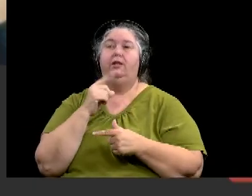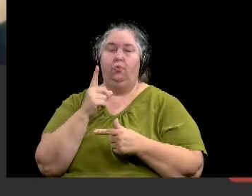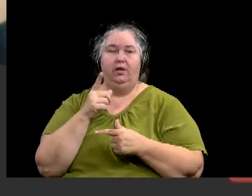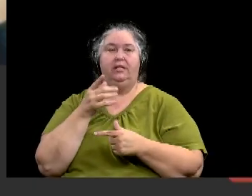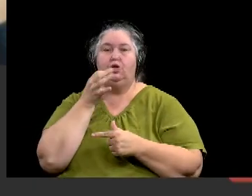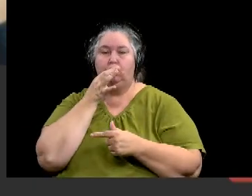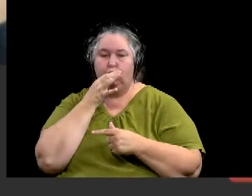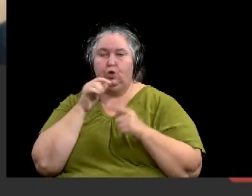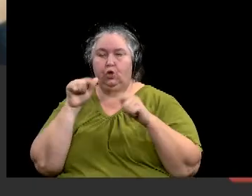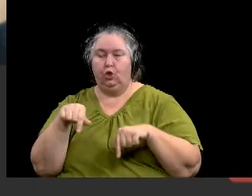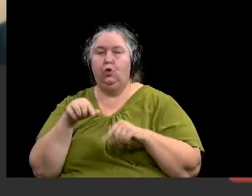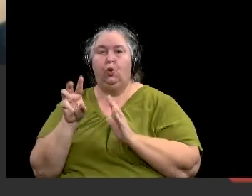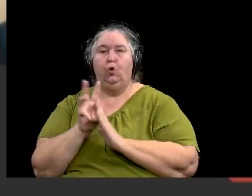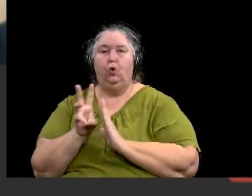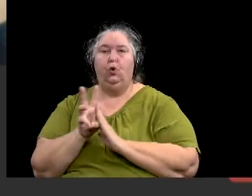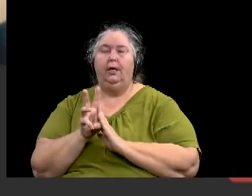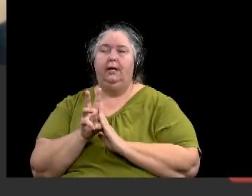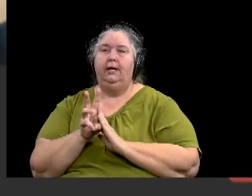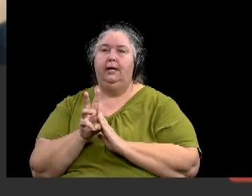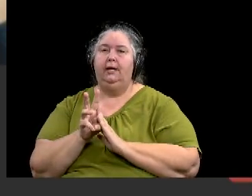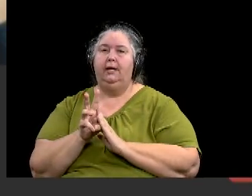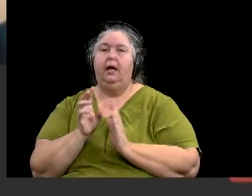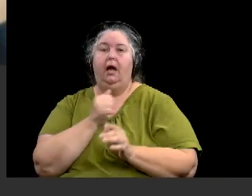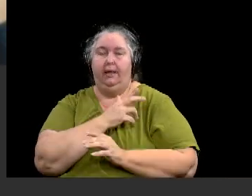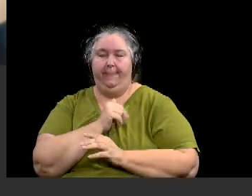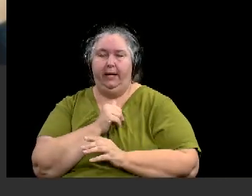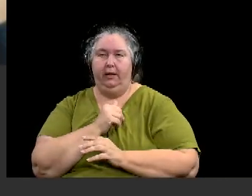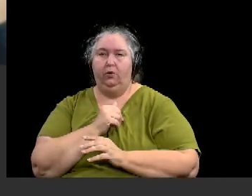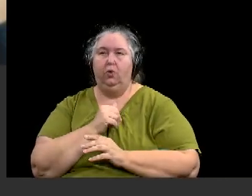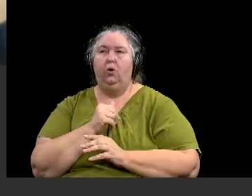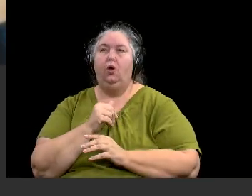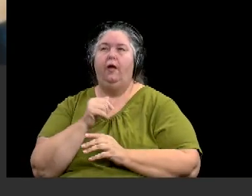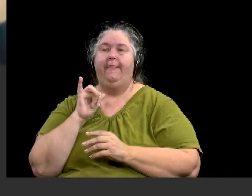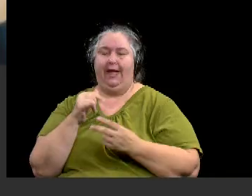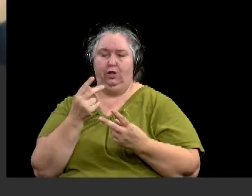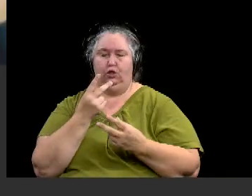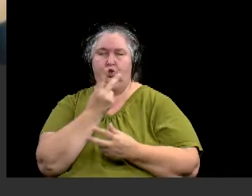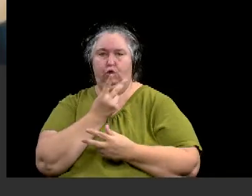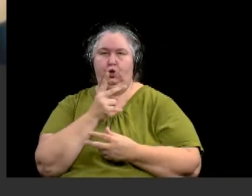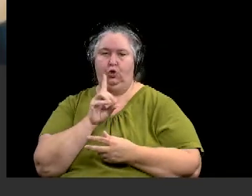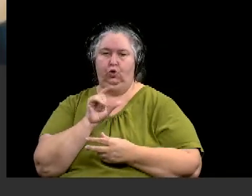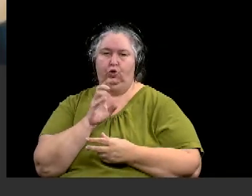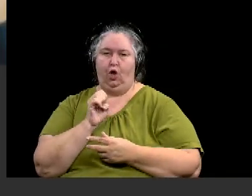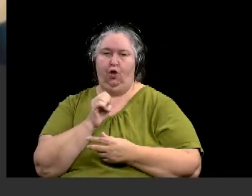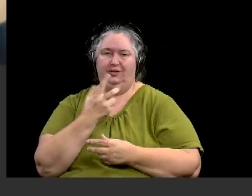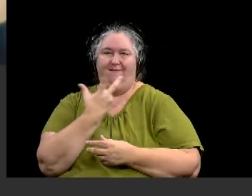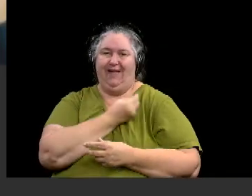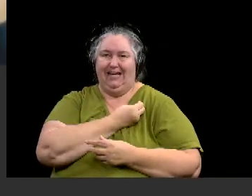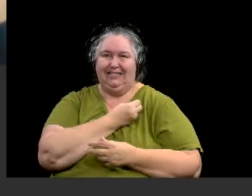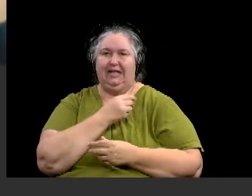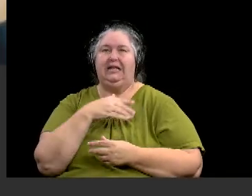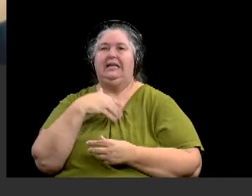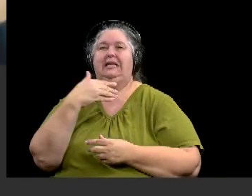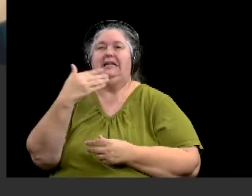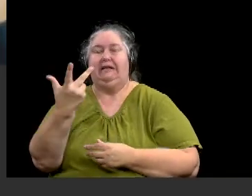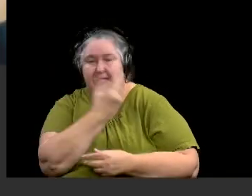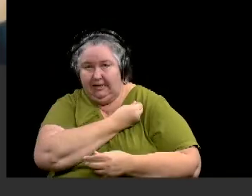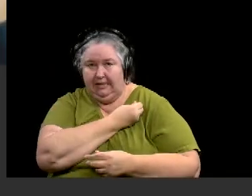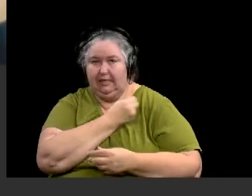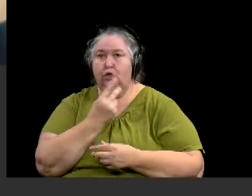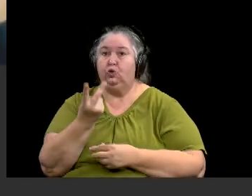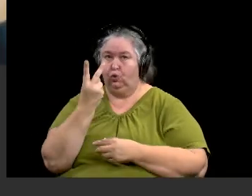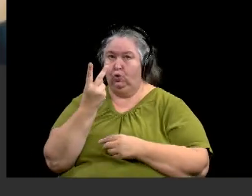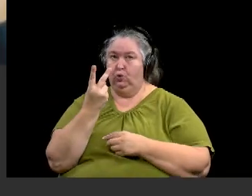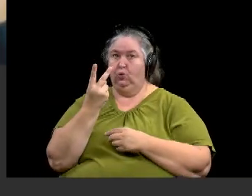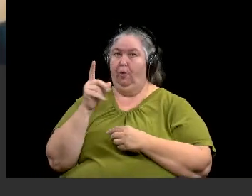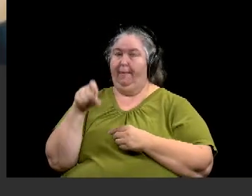Regarding that 2-dose vaccine plan, I don't know if Dr. Haskett or Dr. Eliason, if you guys know this answer, but is it going to